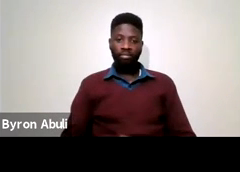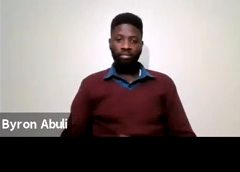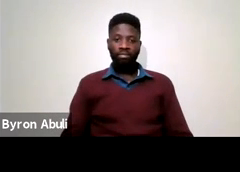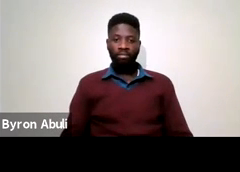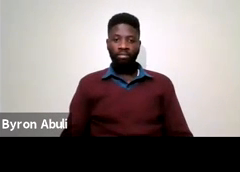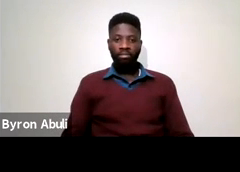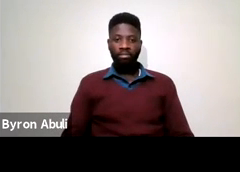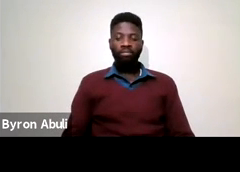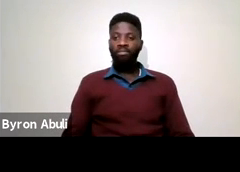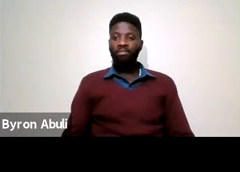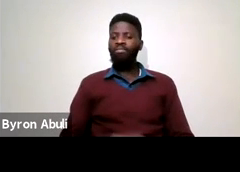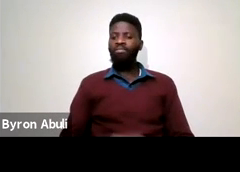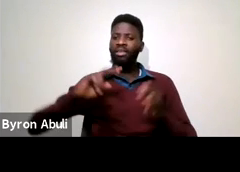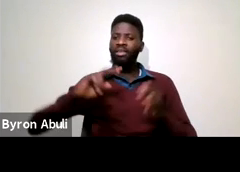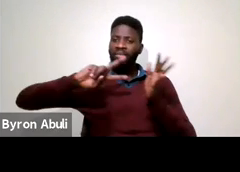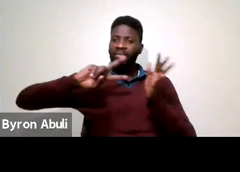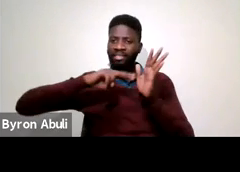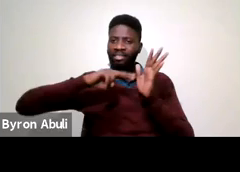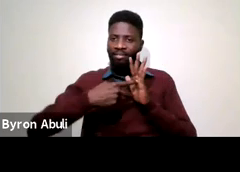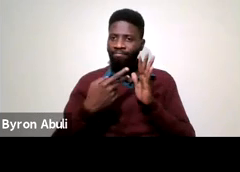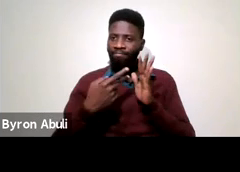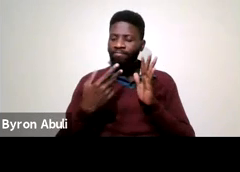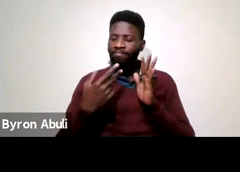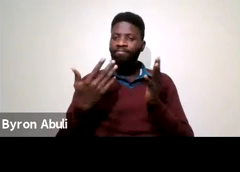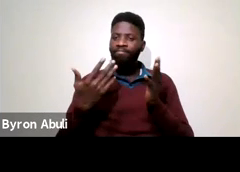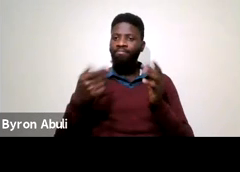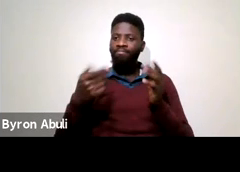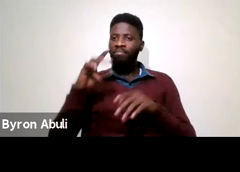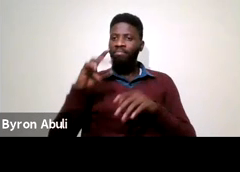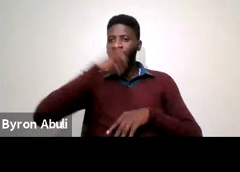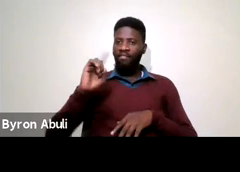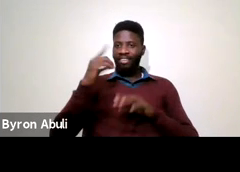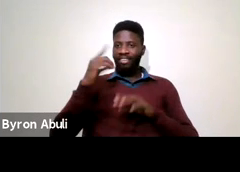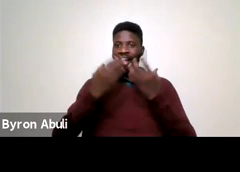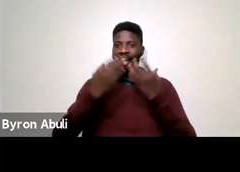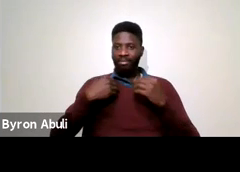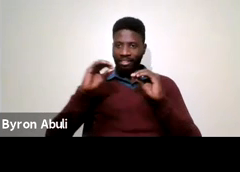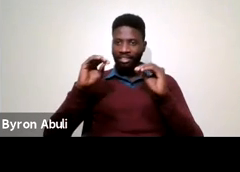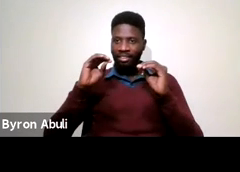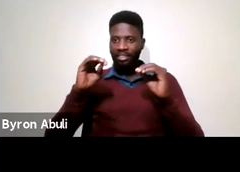Does it go without saying then you missed the first sessions I did for self-awareness and